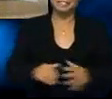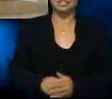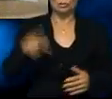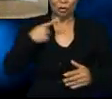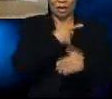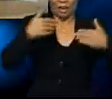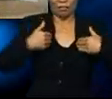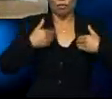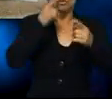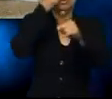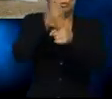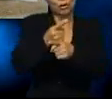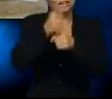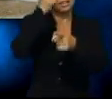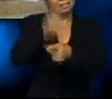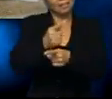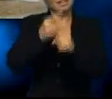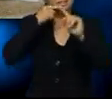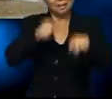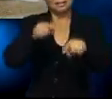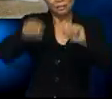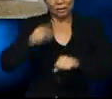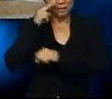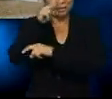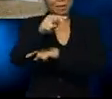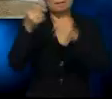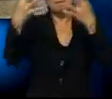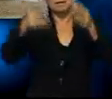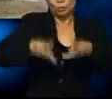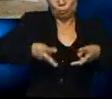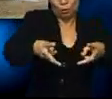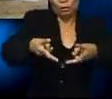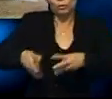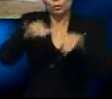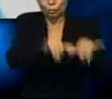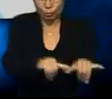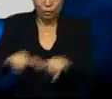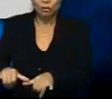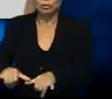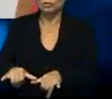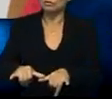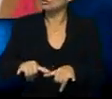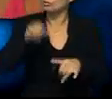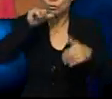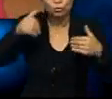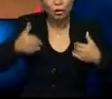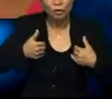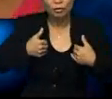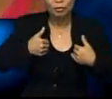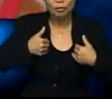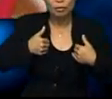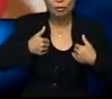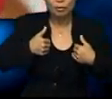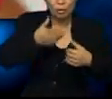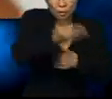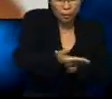Very good, children. You have all got the right answers. As you can see, there are many ways to measure even though